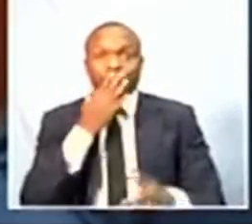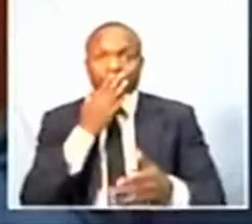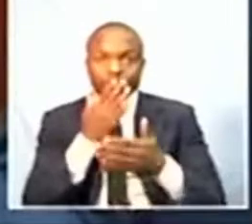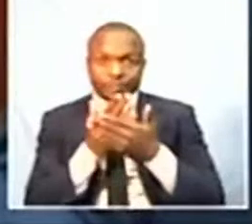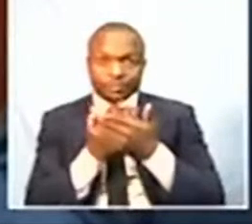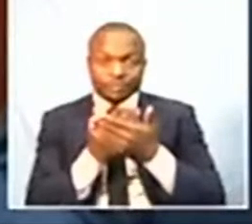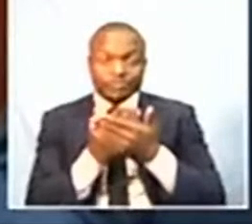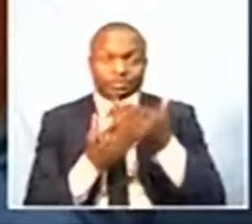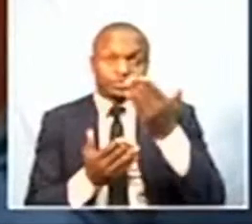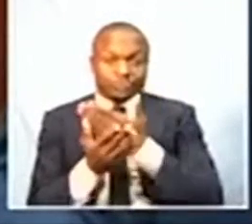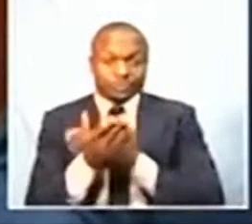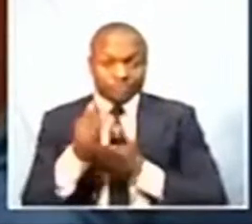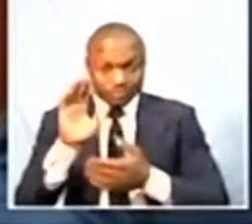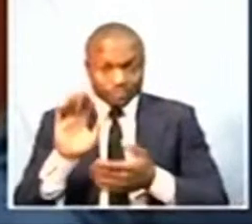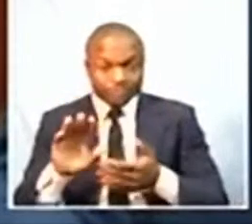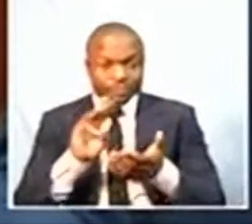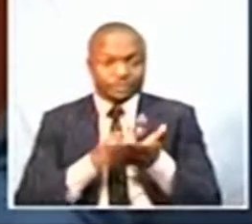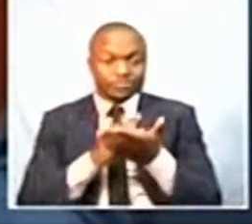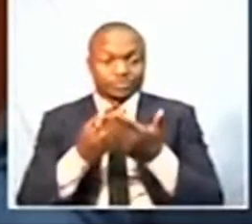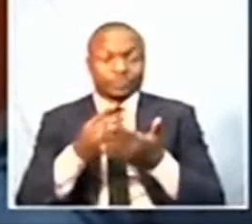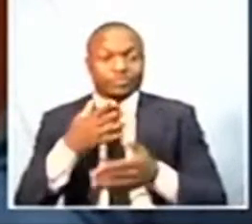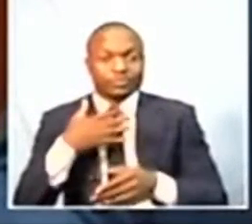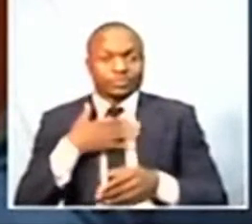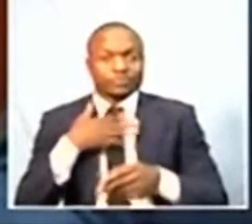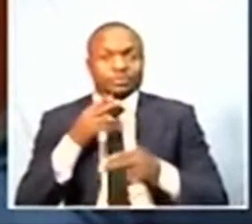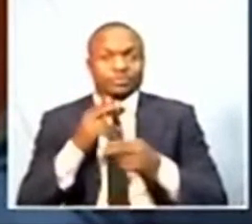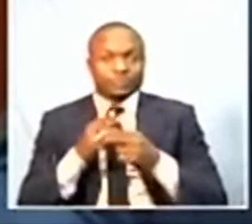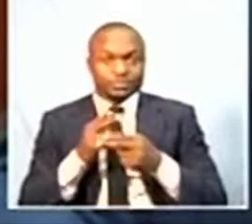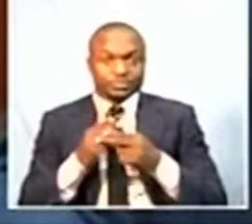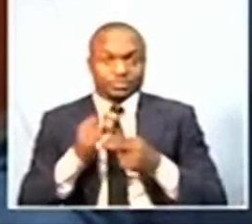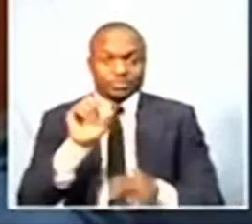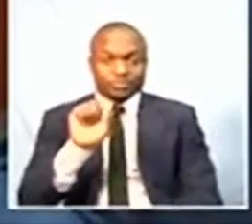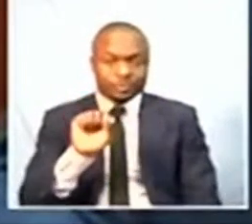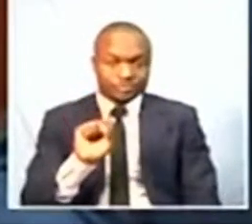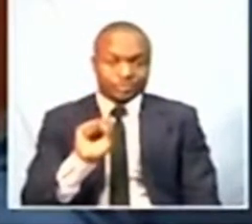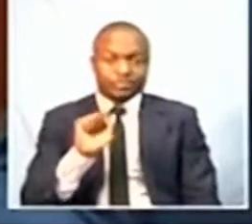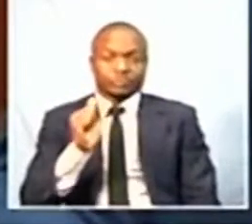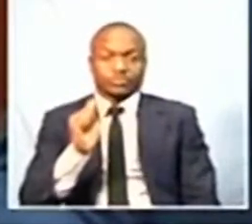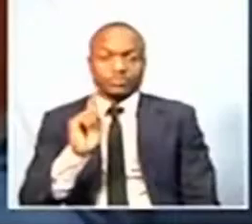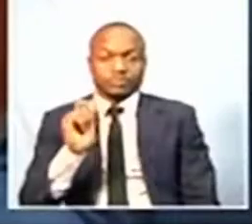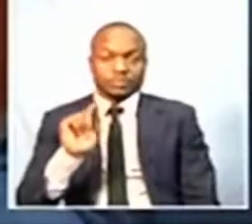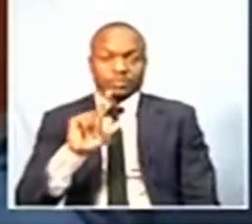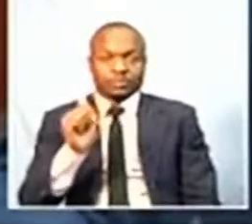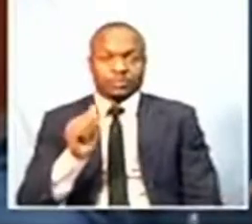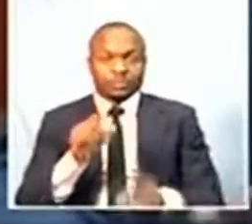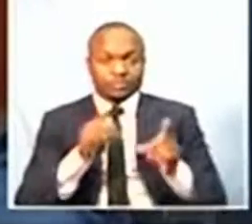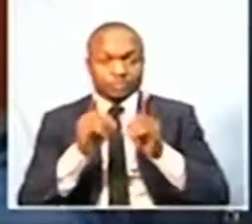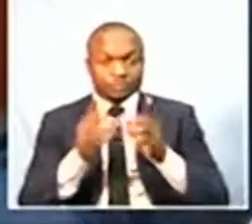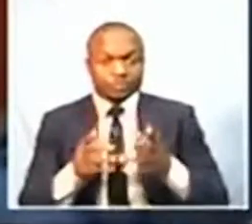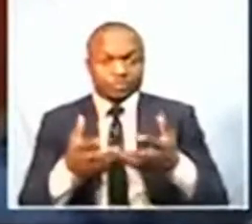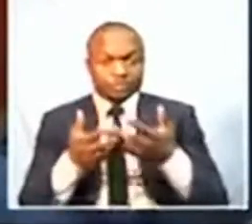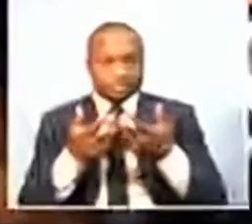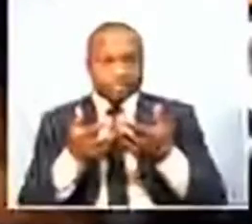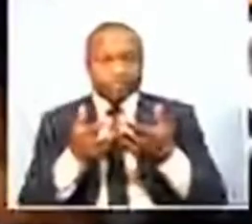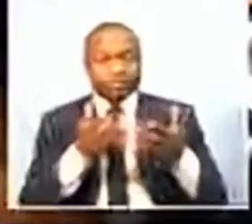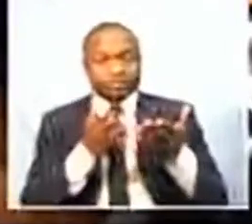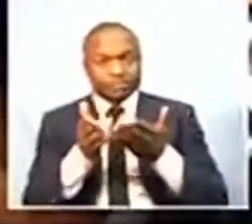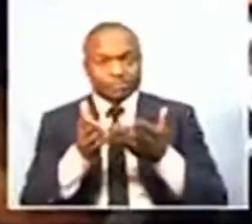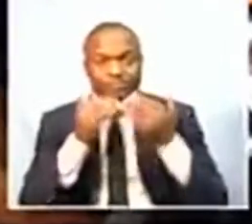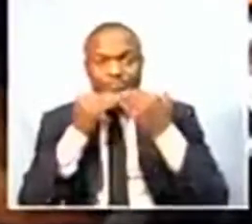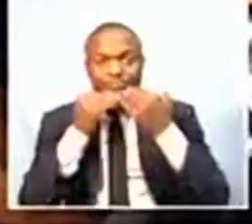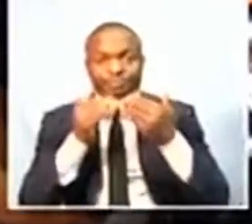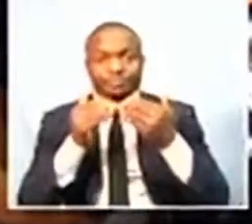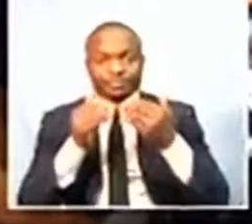witnesses. My name is Stephen Sakala, Director, Engineering Services. Thank you,